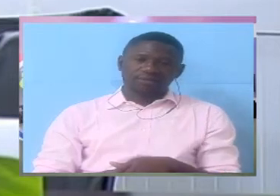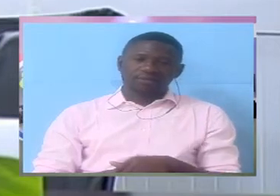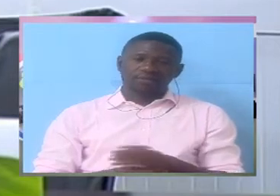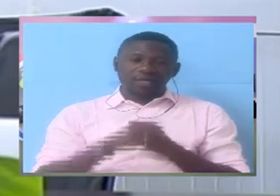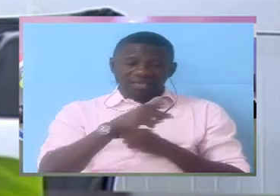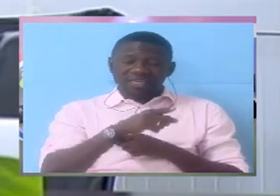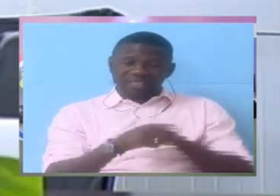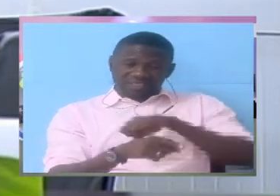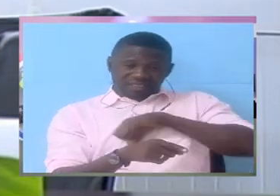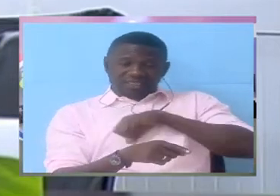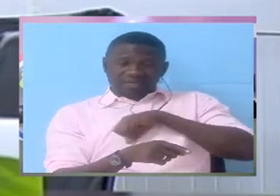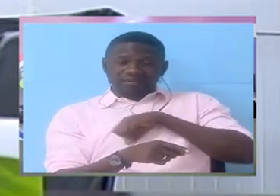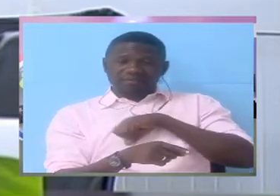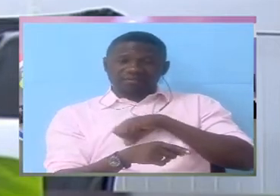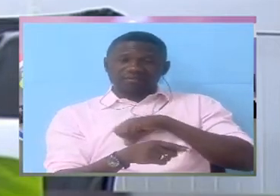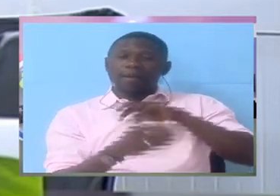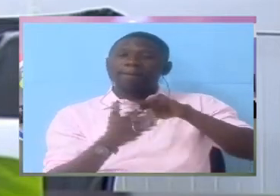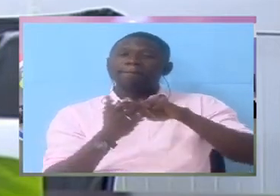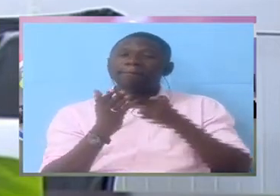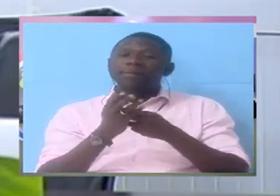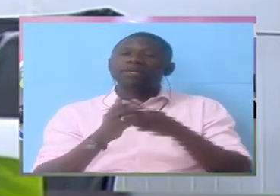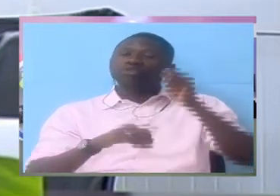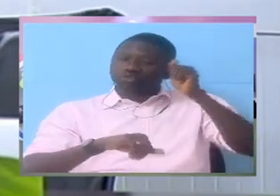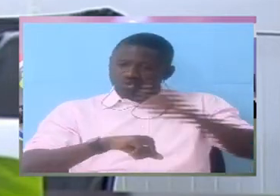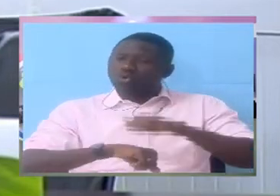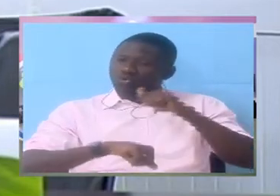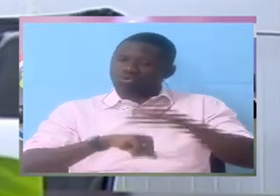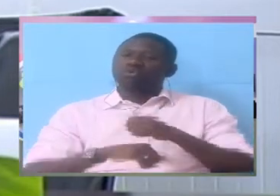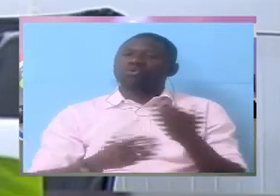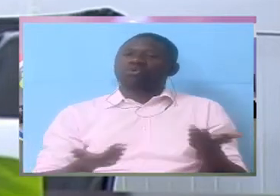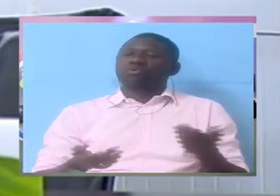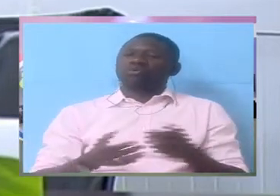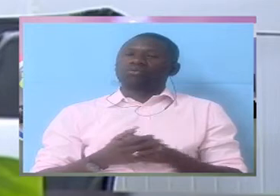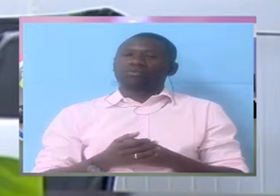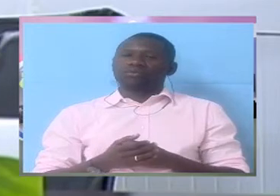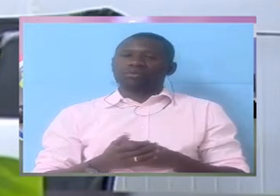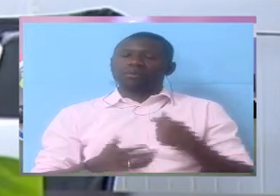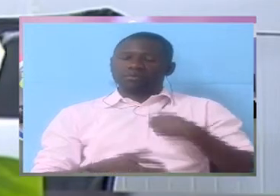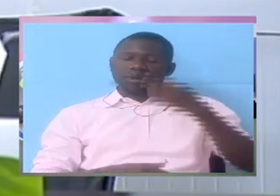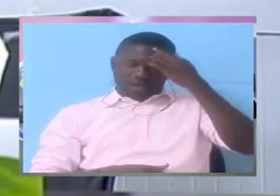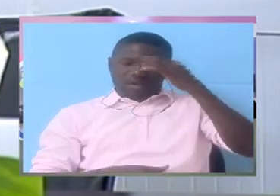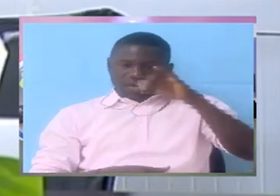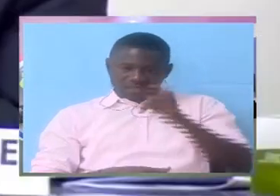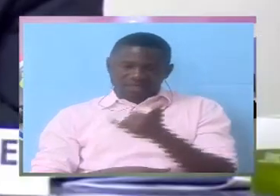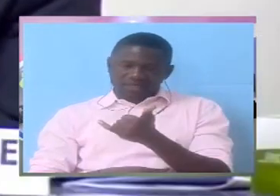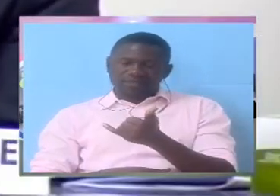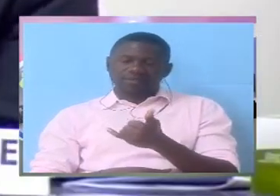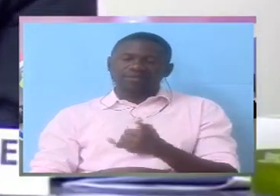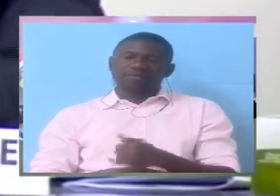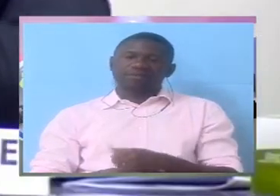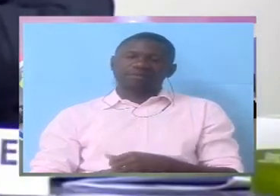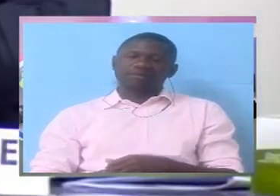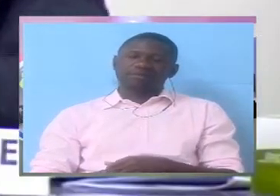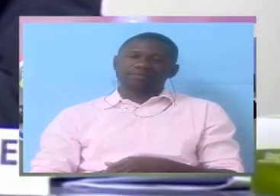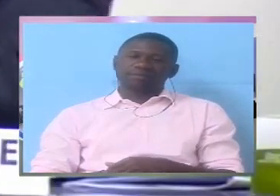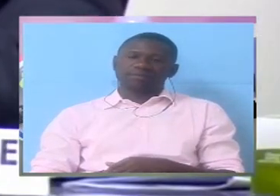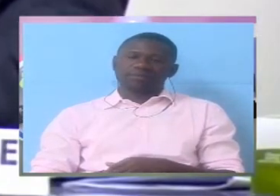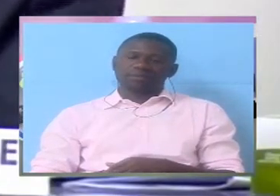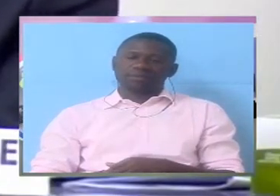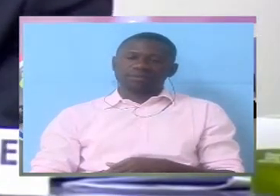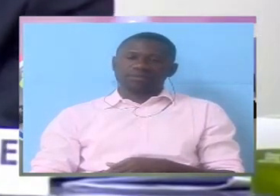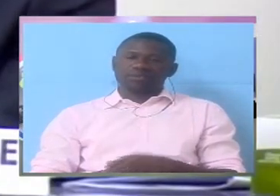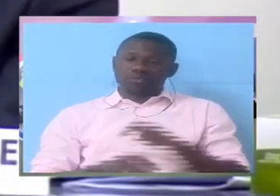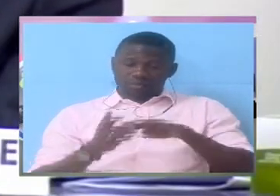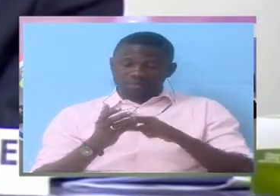is torture. I agree, counsel. So you agree that he